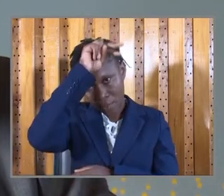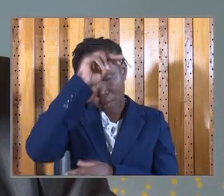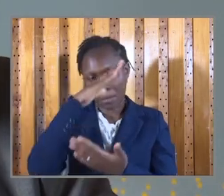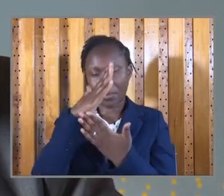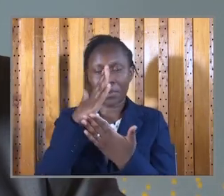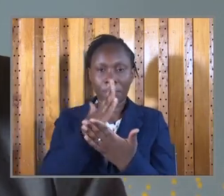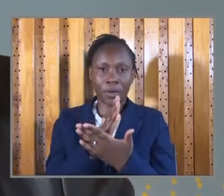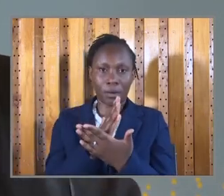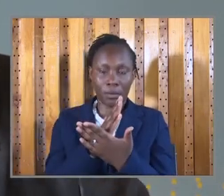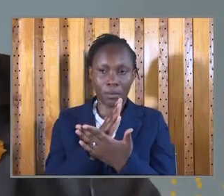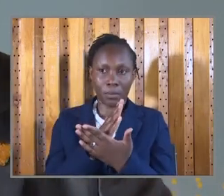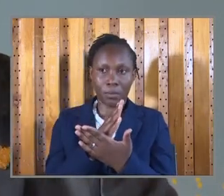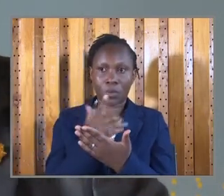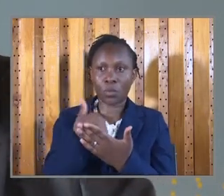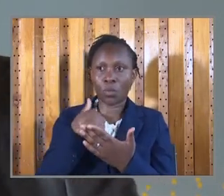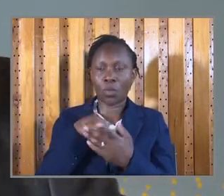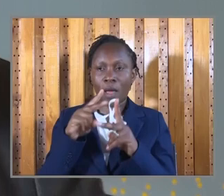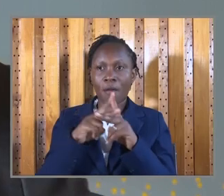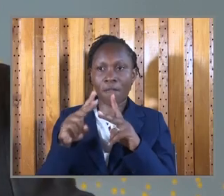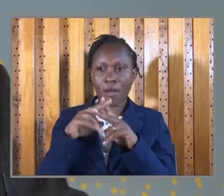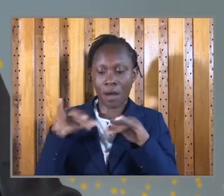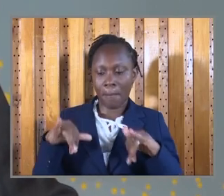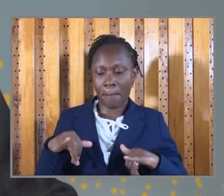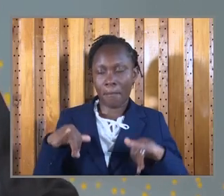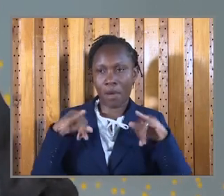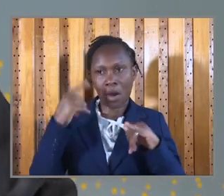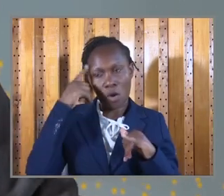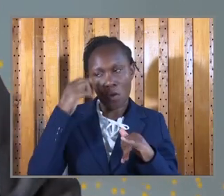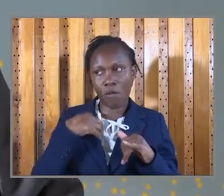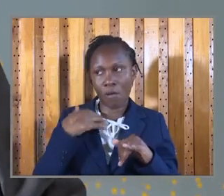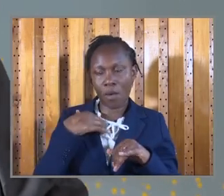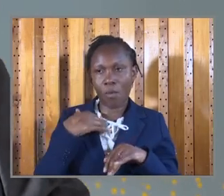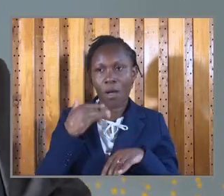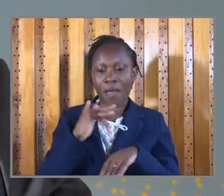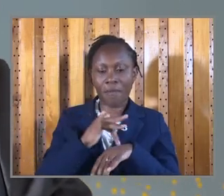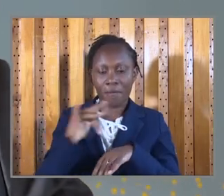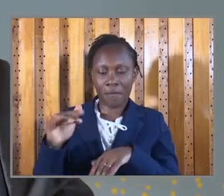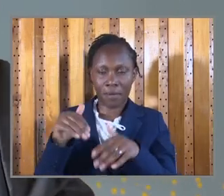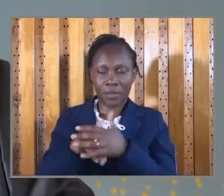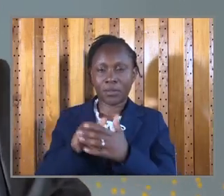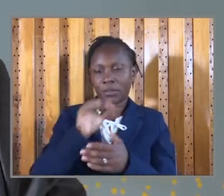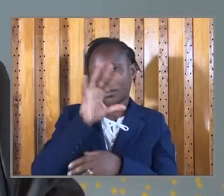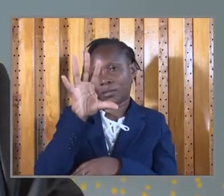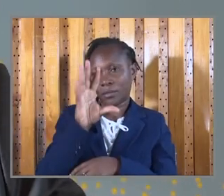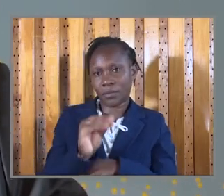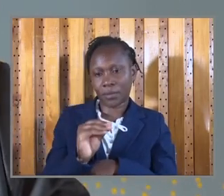We are very proud of our impact here in Africa and in Europe. And my wish is